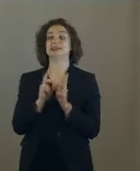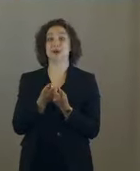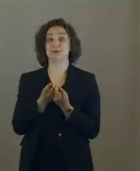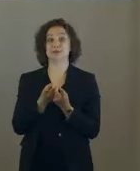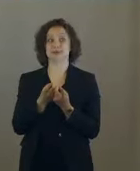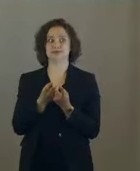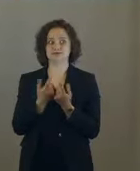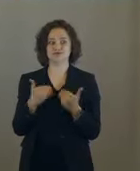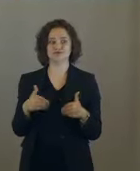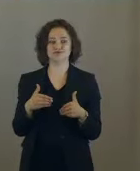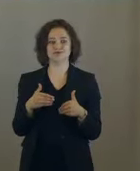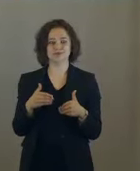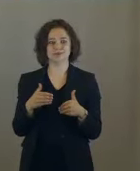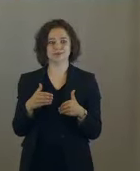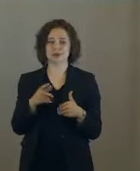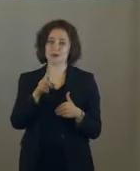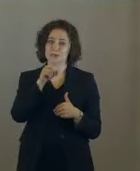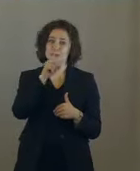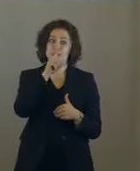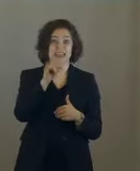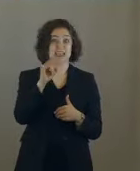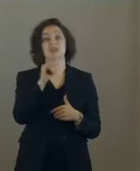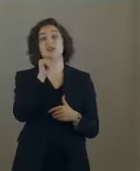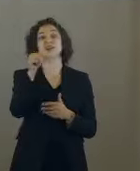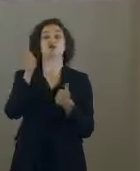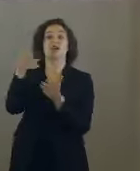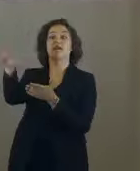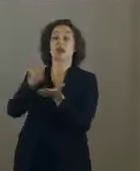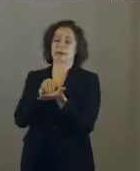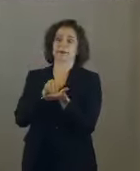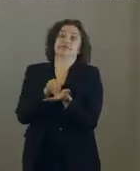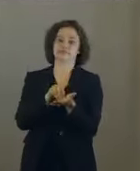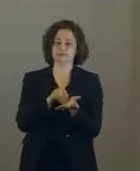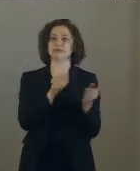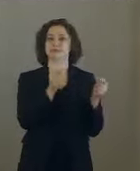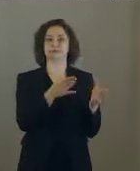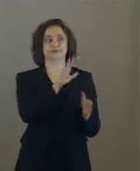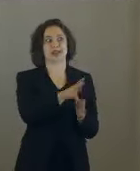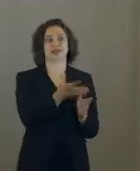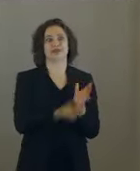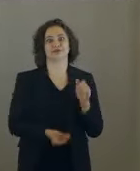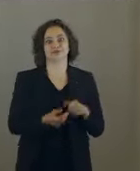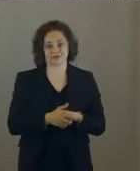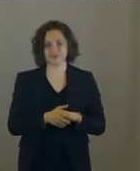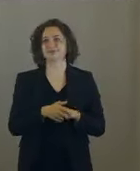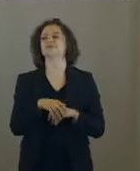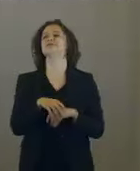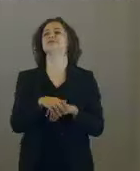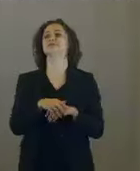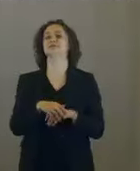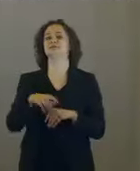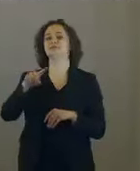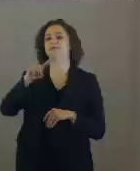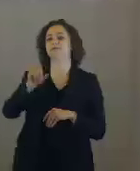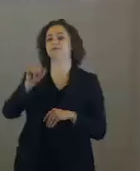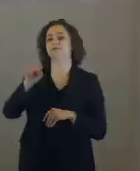be remiss to not try and duplicate something like this. So. Commissioner Eliason. Zena, good